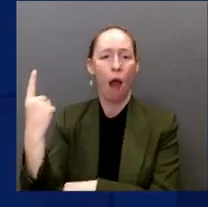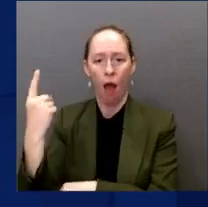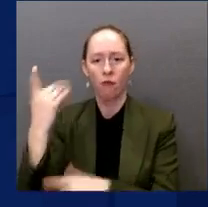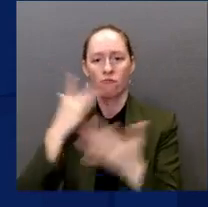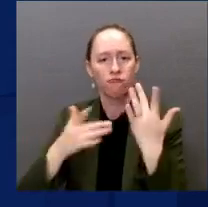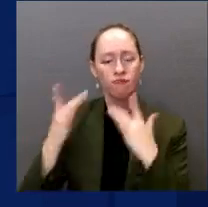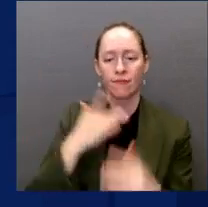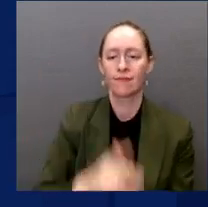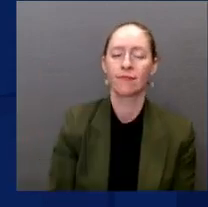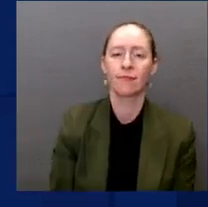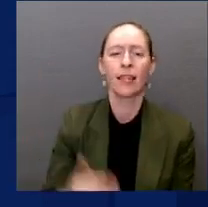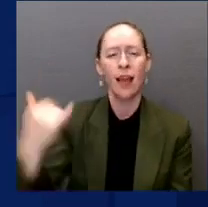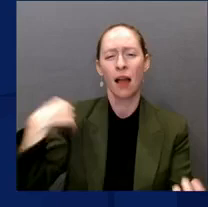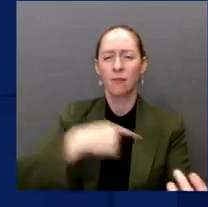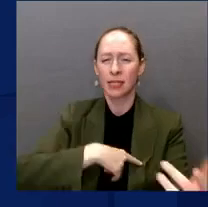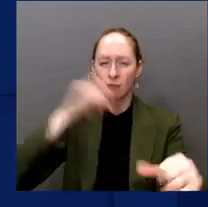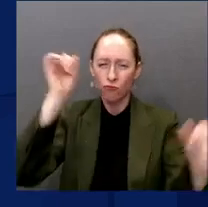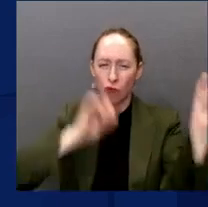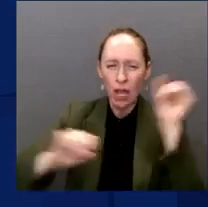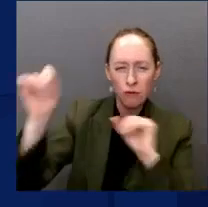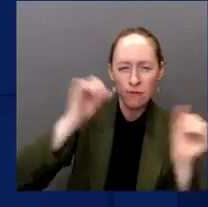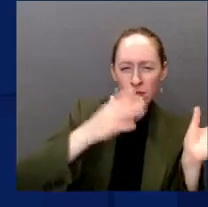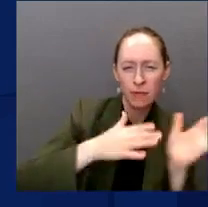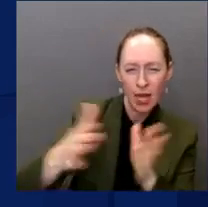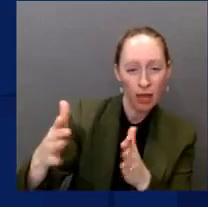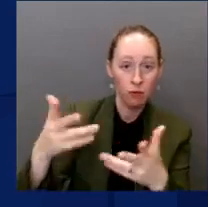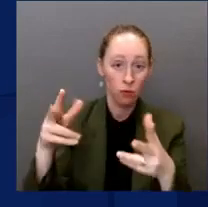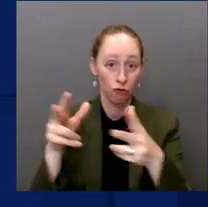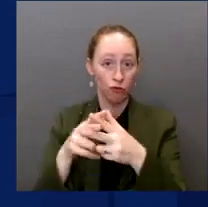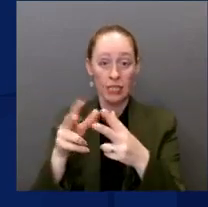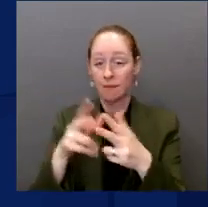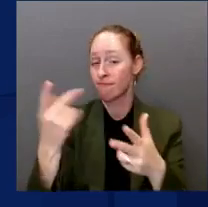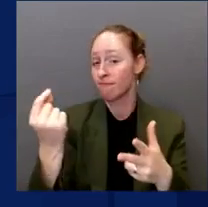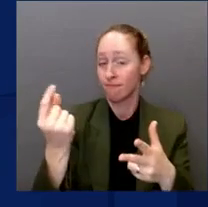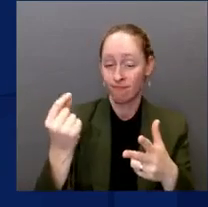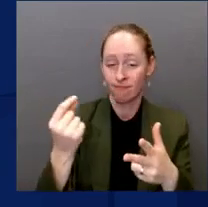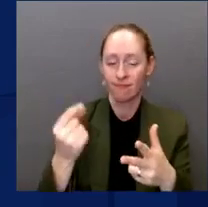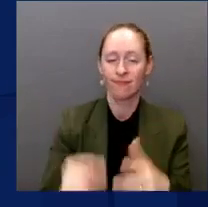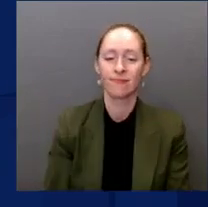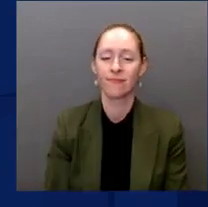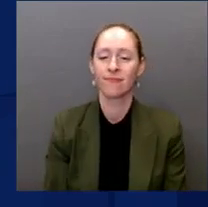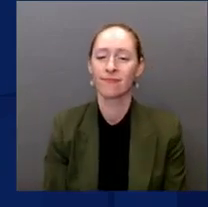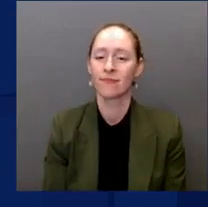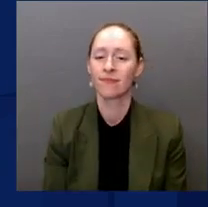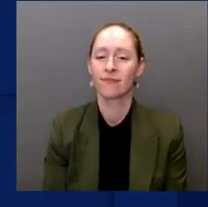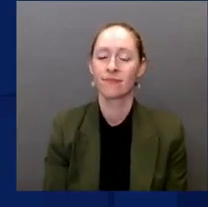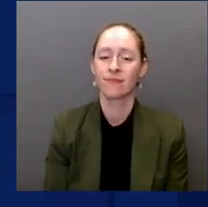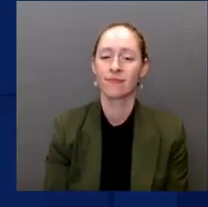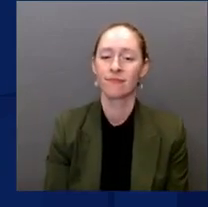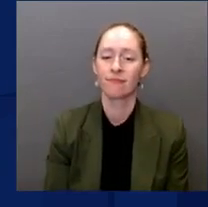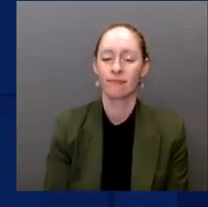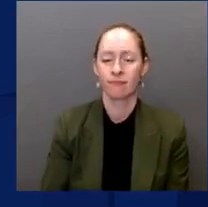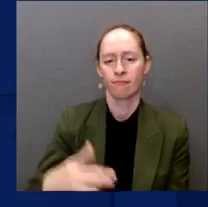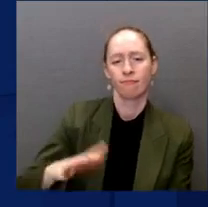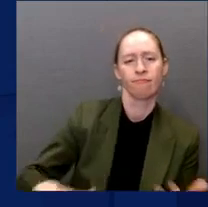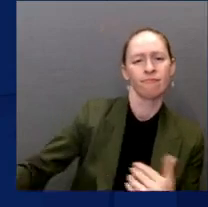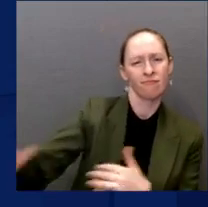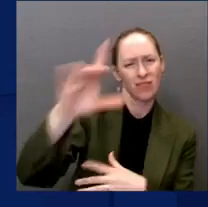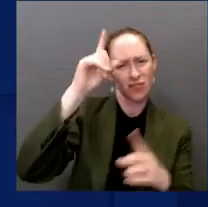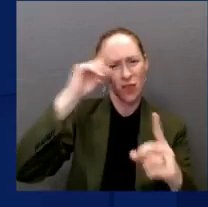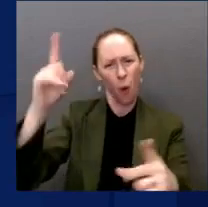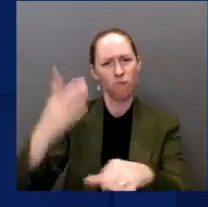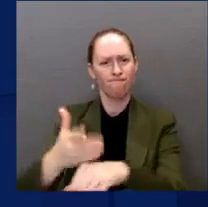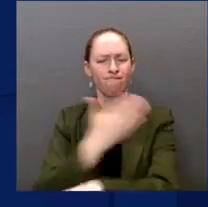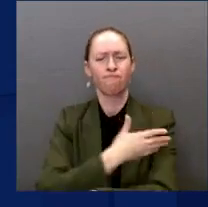help more Americans. Say this again, help more Americans access the food that will keep their families nourished and healthy. A